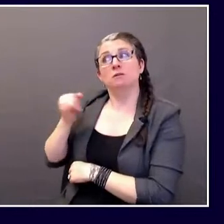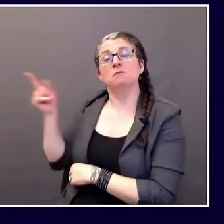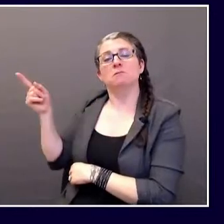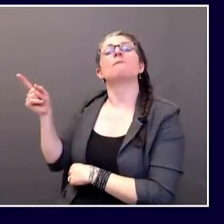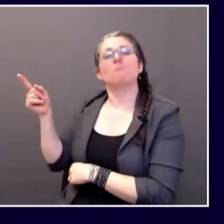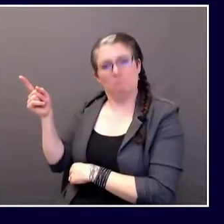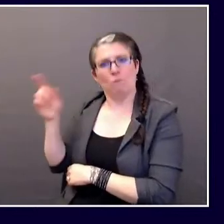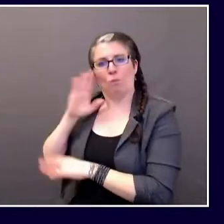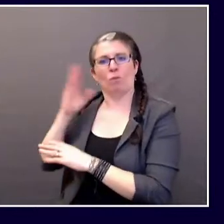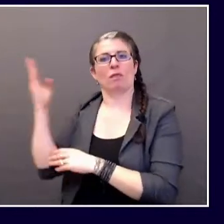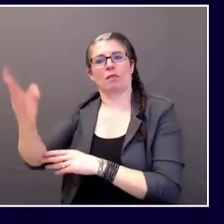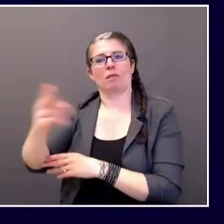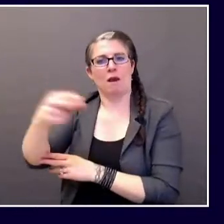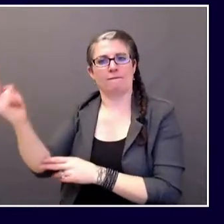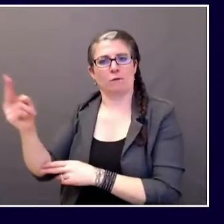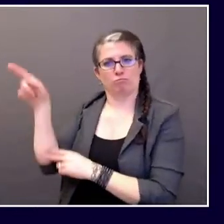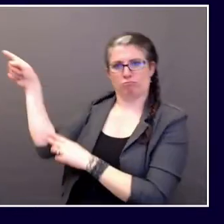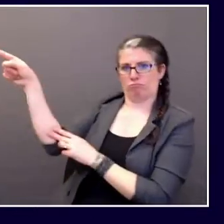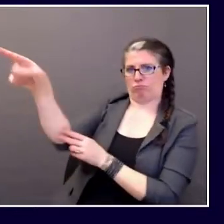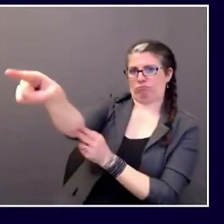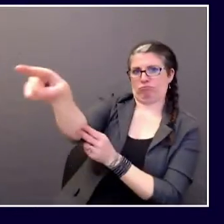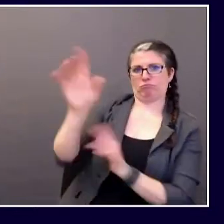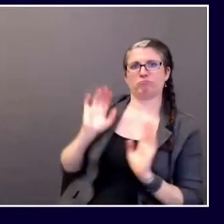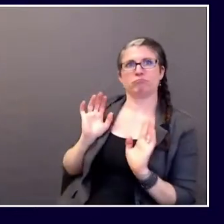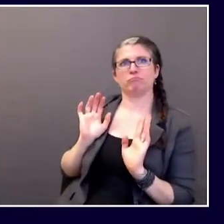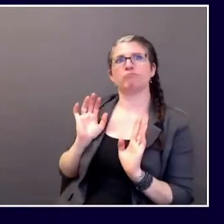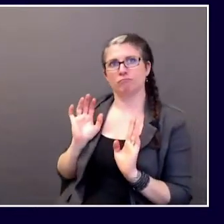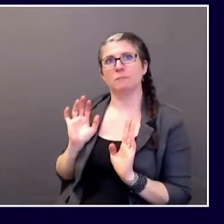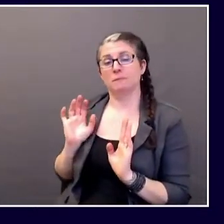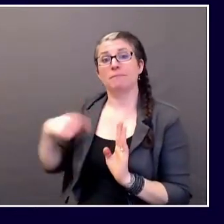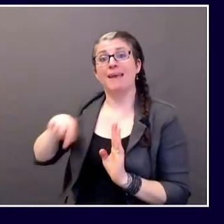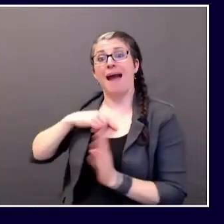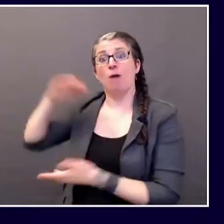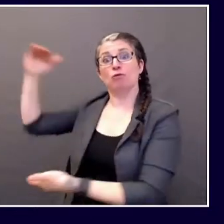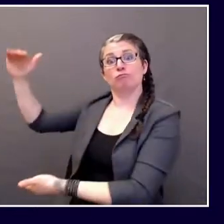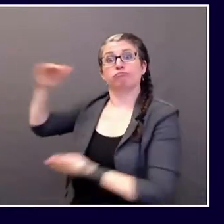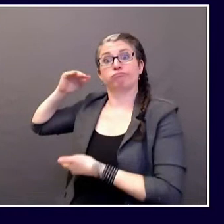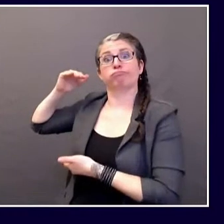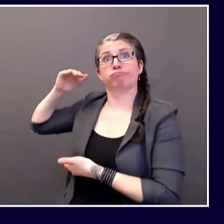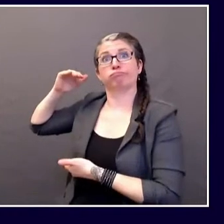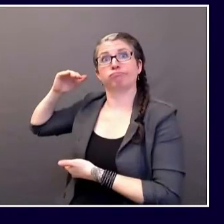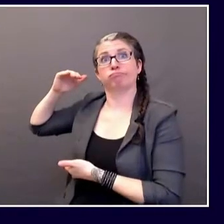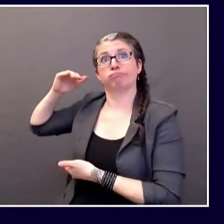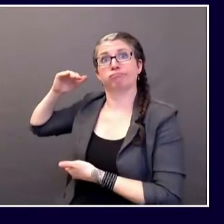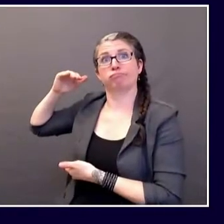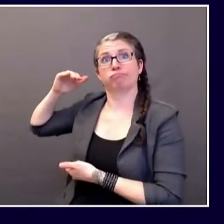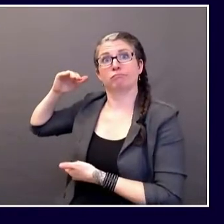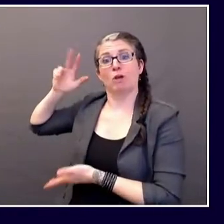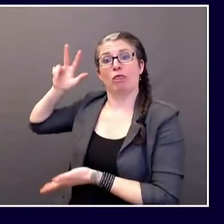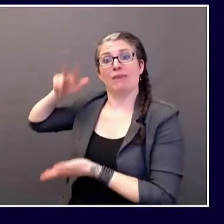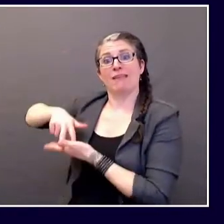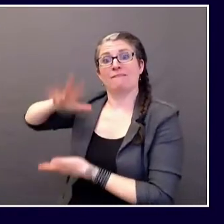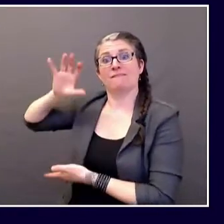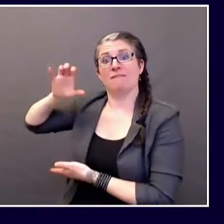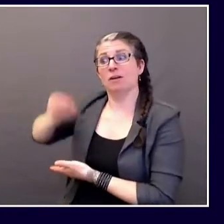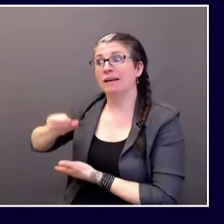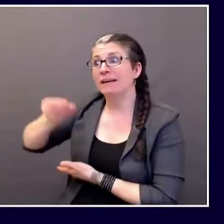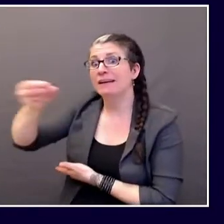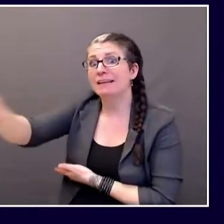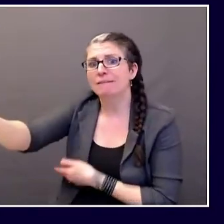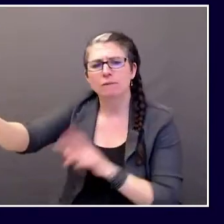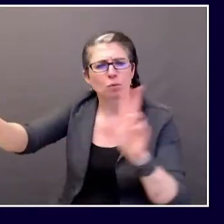but rather a supply that is going directly to, in this case, Hannaford's, with other vaccines going to Walmart and